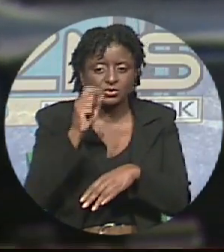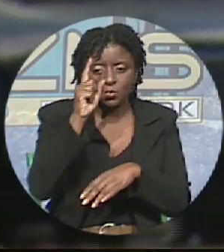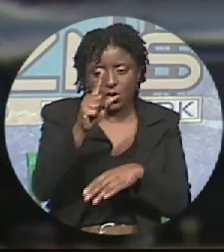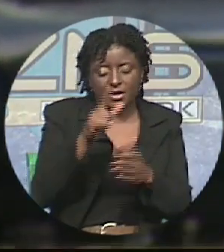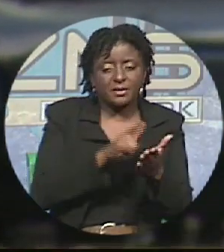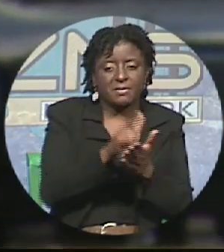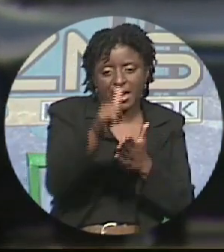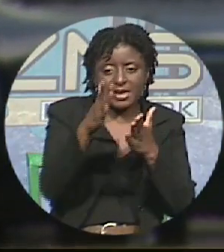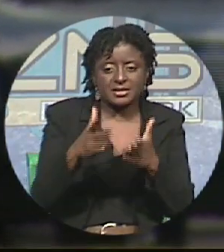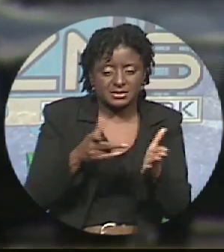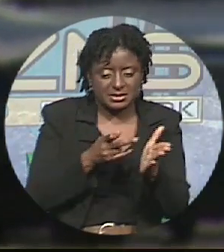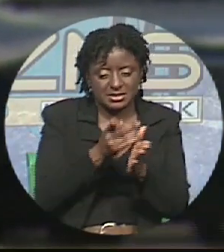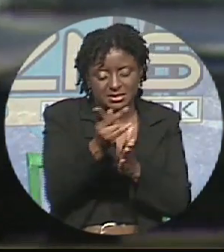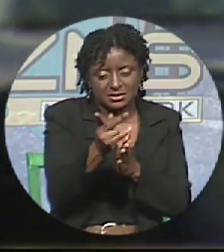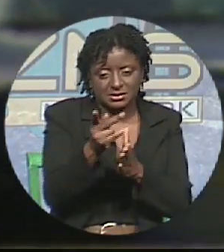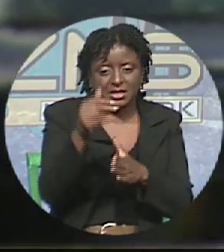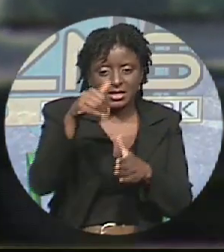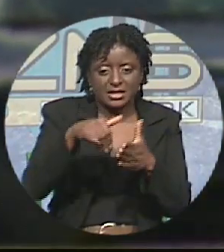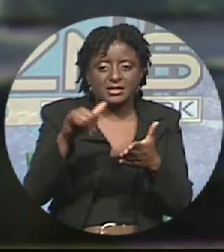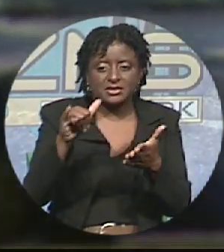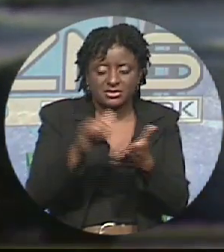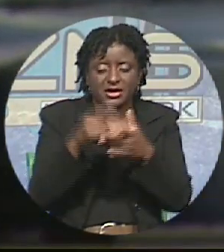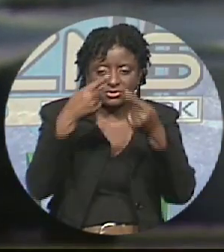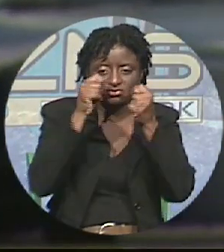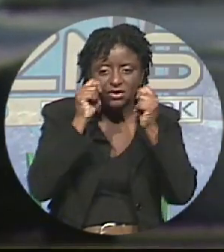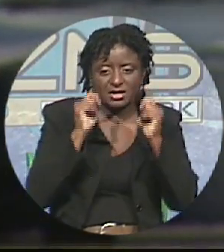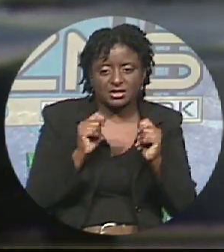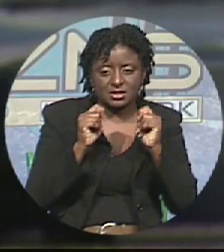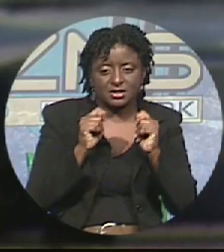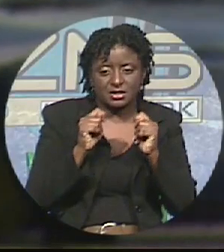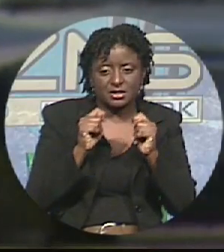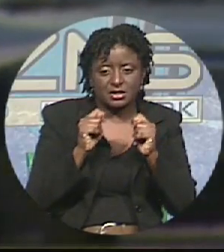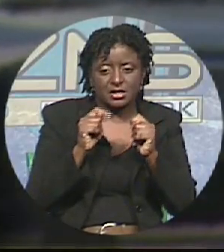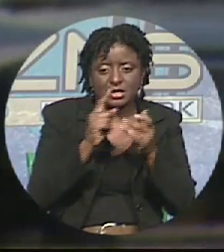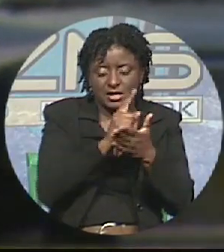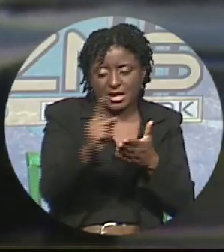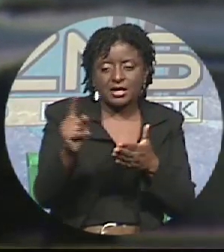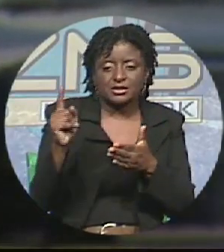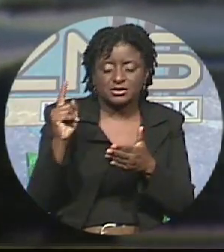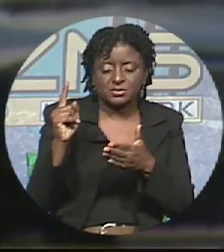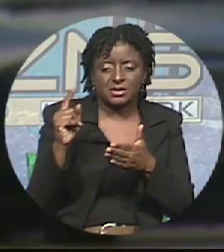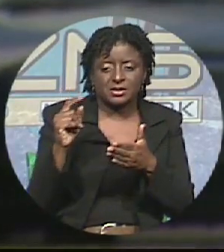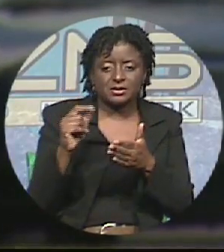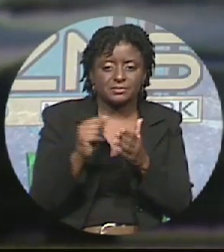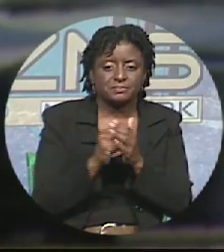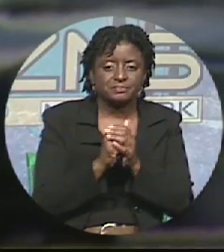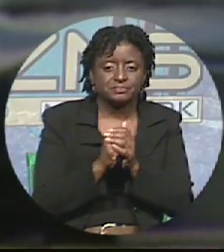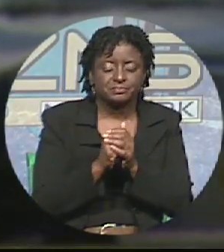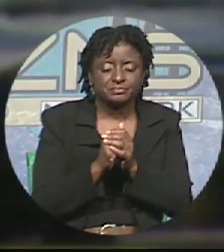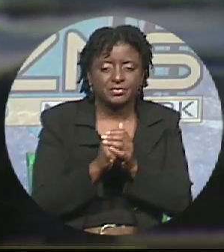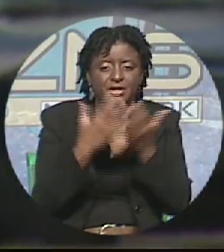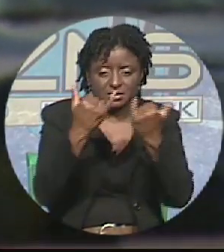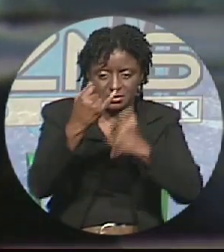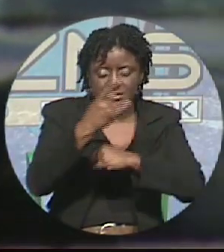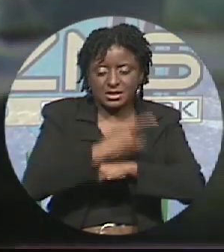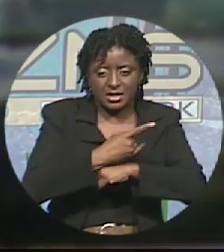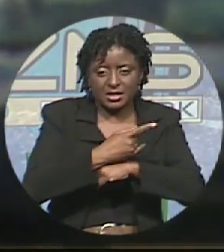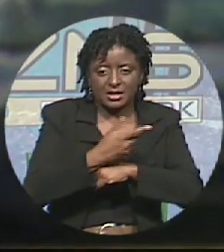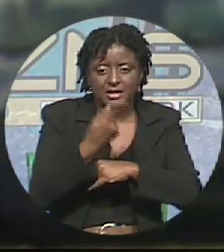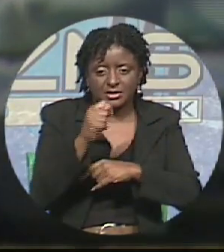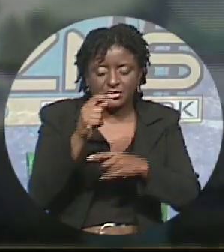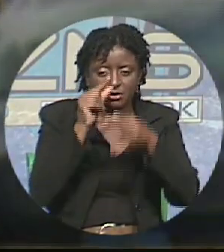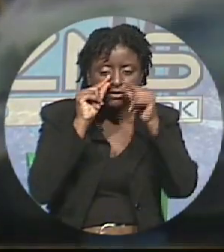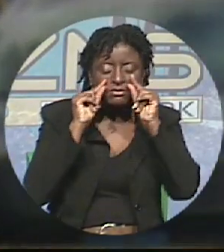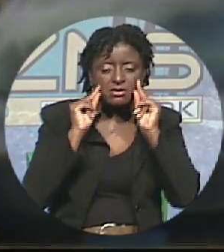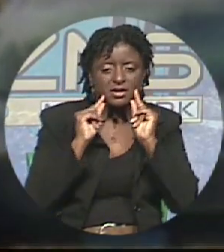in that aviation tragedy just over a week ago, which claimed 8 other lives, including Dr. Myles Munroe. Well, today, the grieving widow